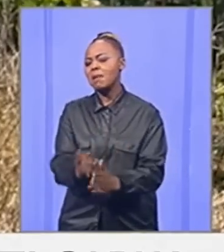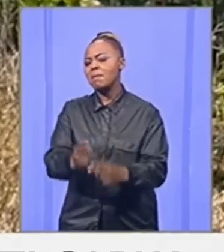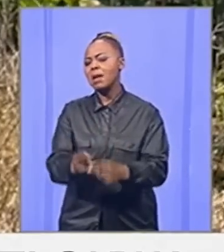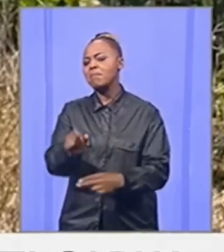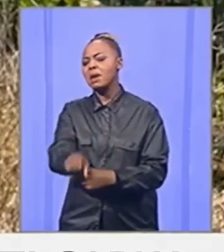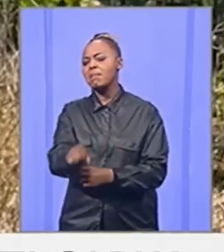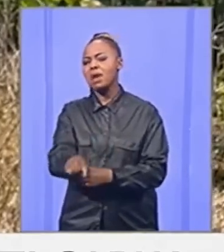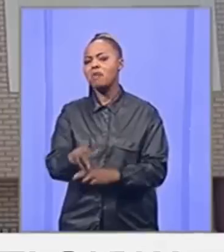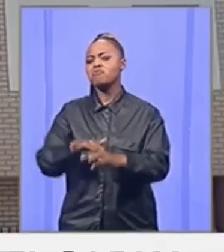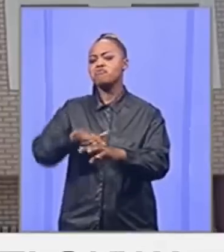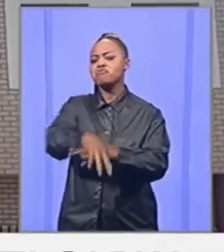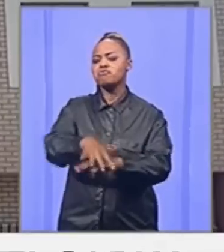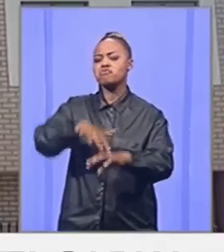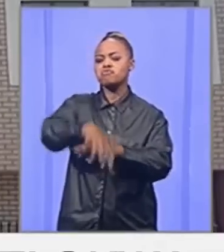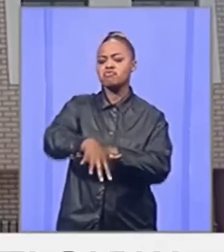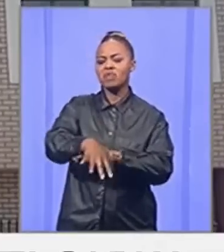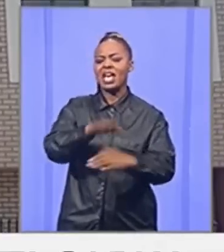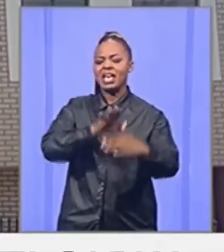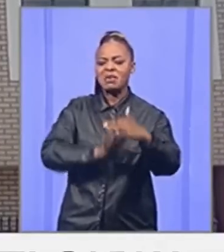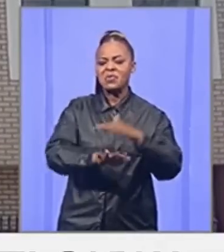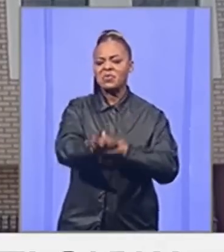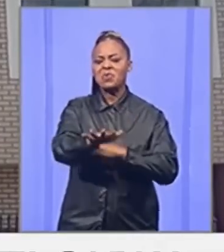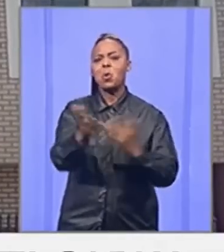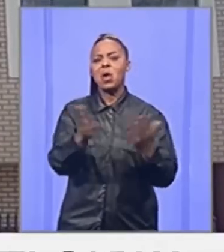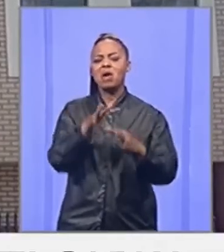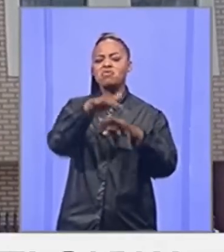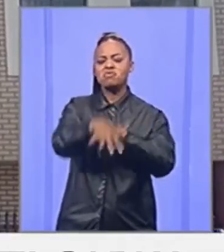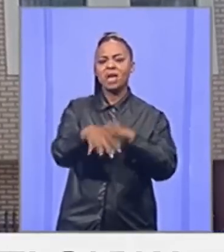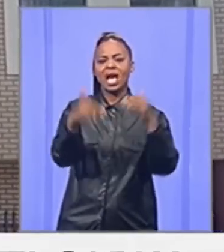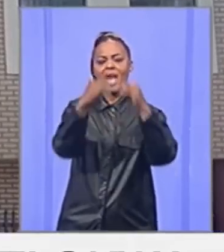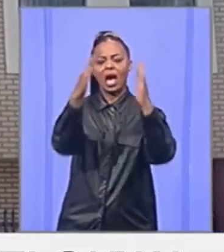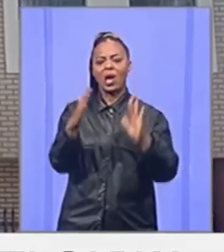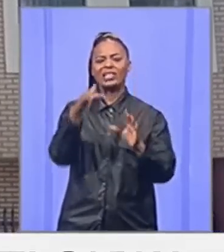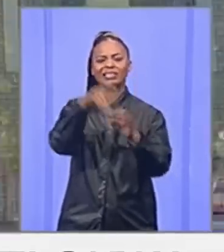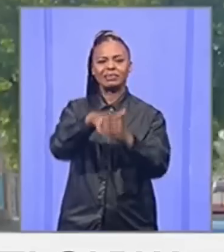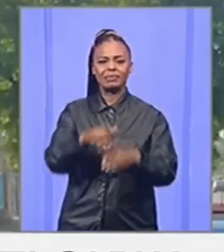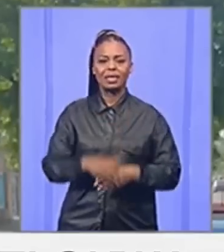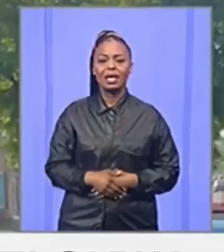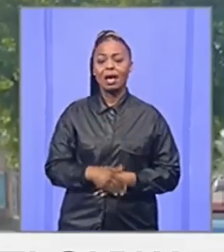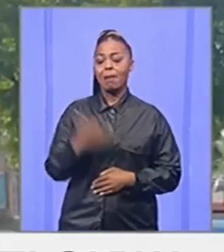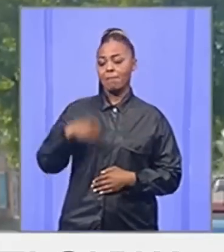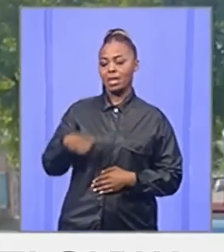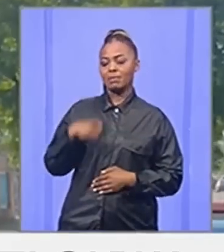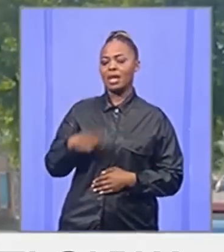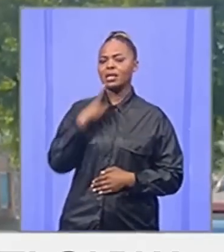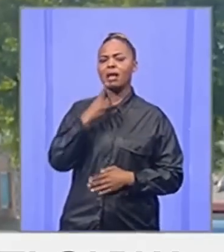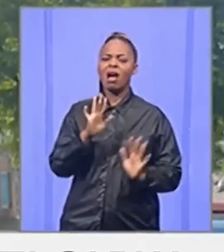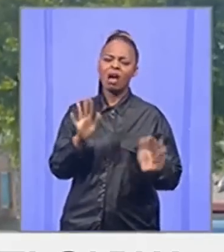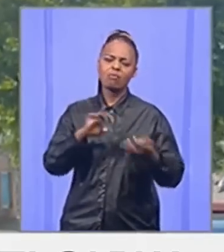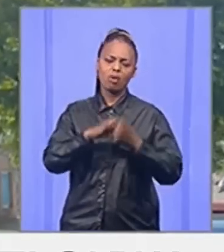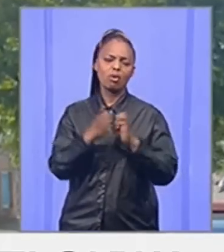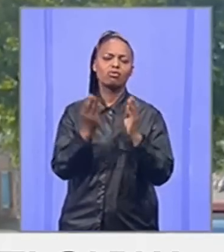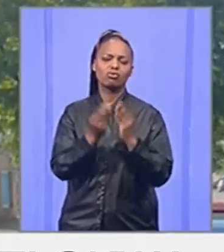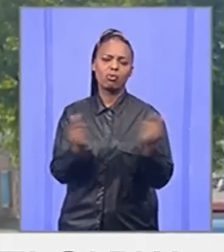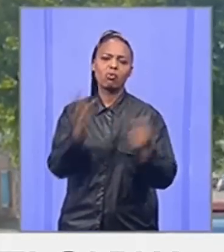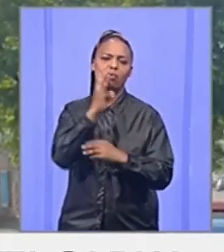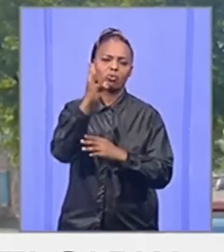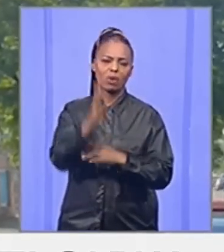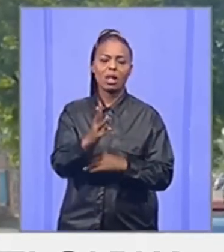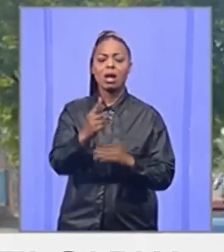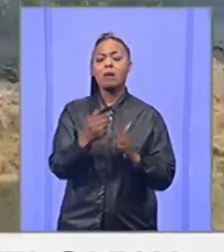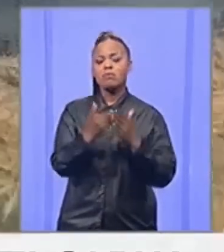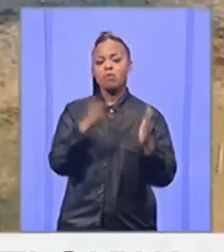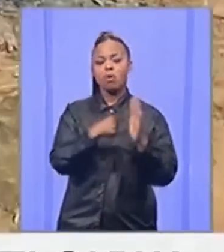je busa di tshila ka ntuni. Masipala go tshwanetse go tsaya maikarabelo wa Capricorn o re o tlo lokisa mathata ao badudi ba etemogela go ona pele beke